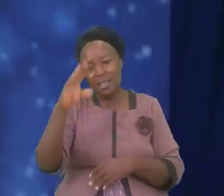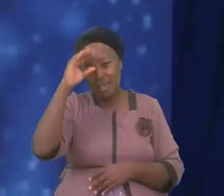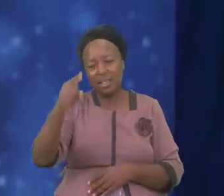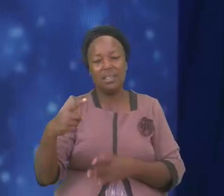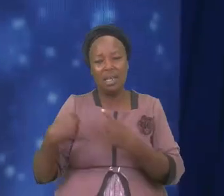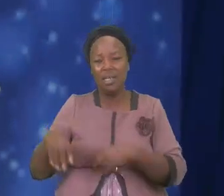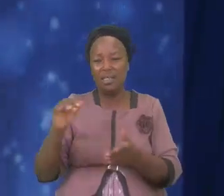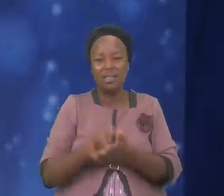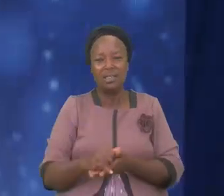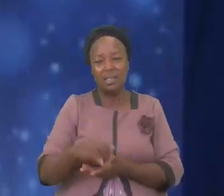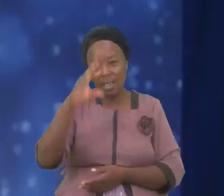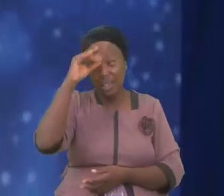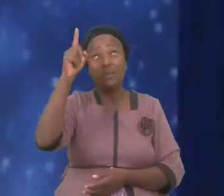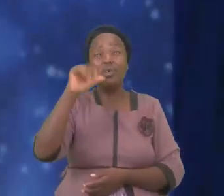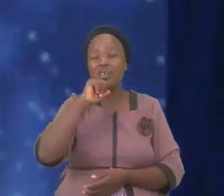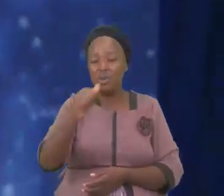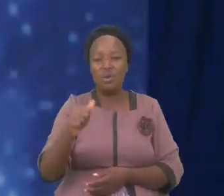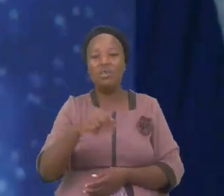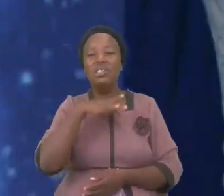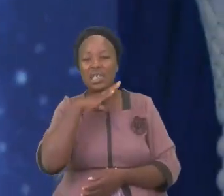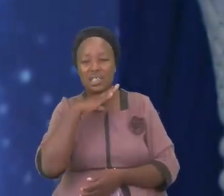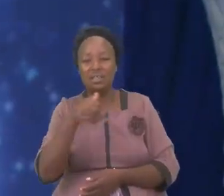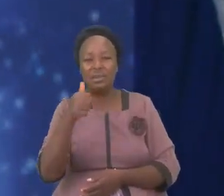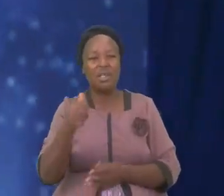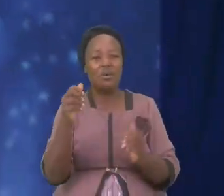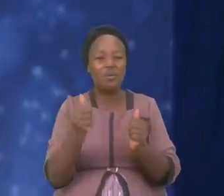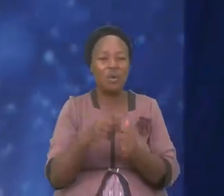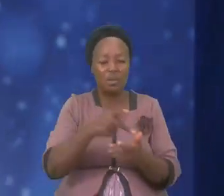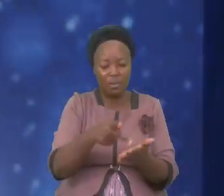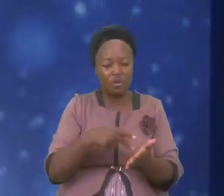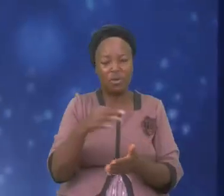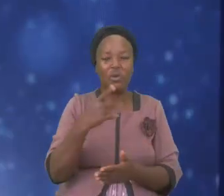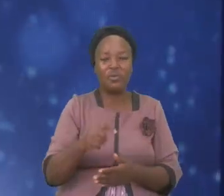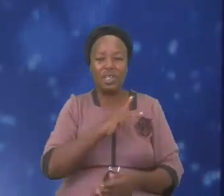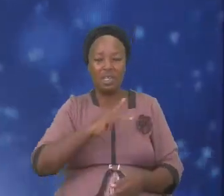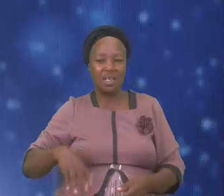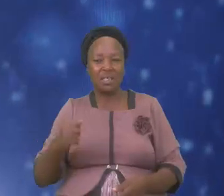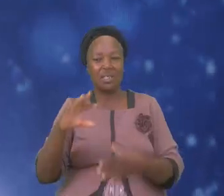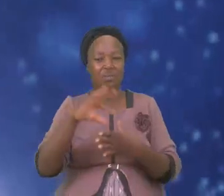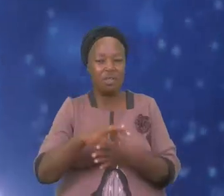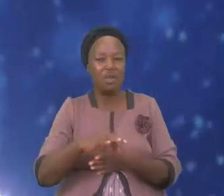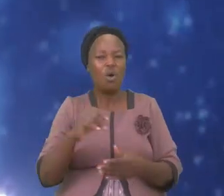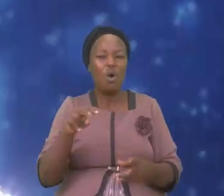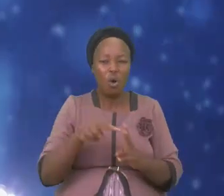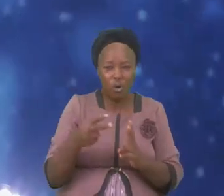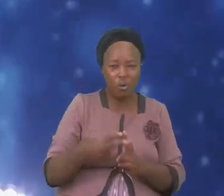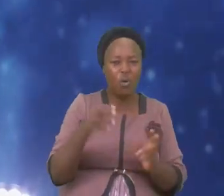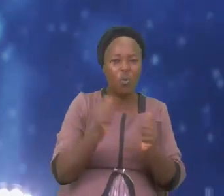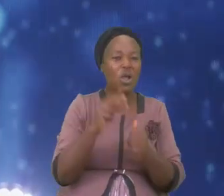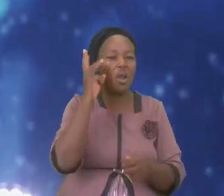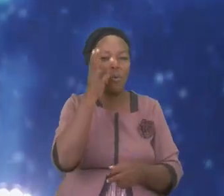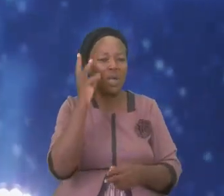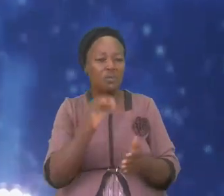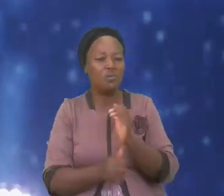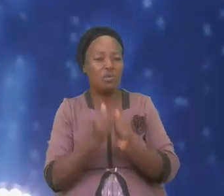meat, nor with the wine which he drank. Therefore, he